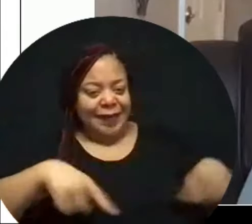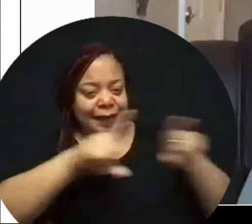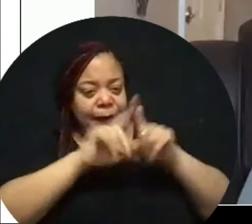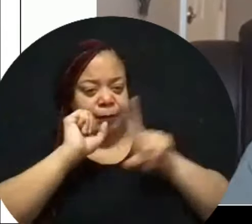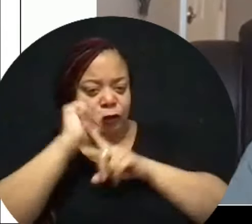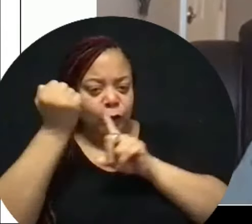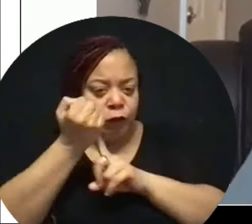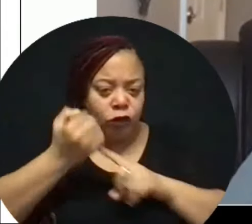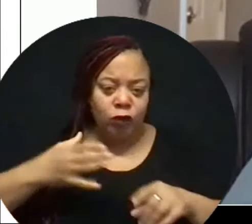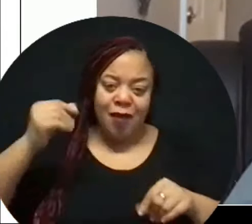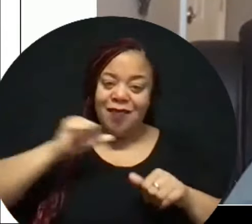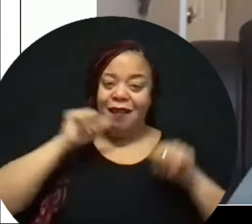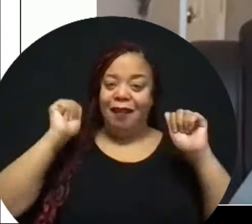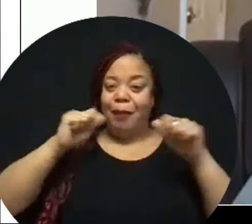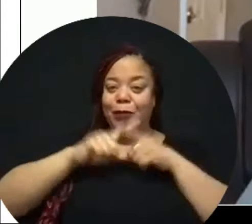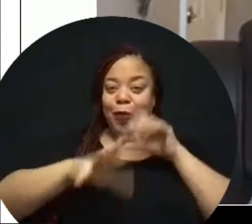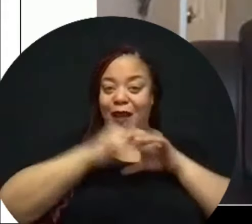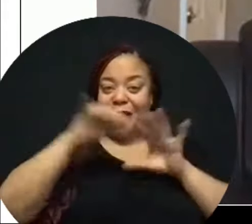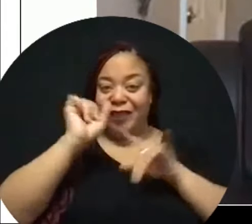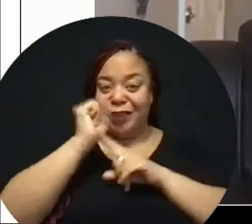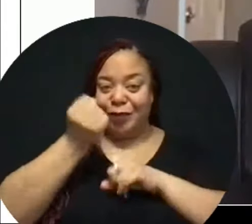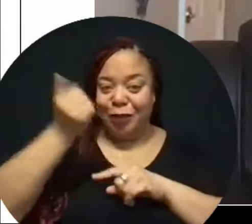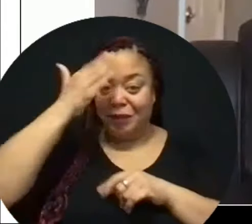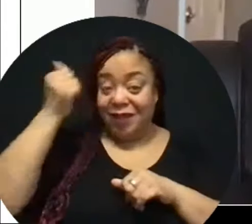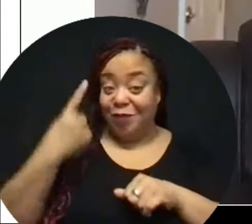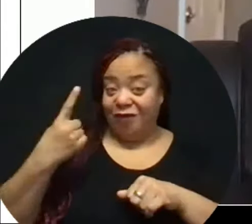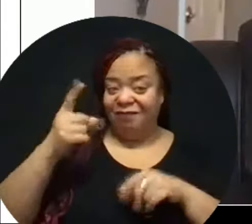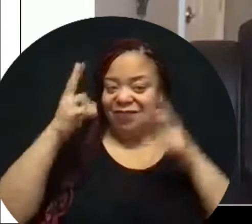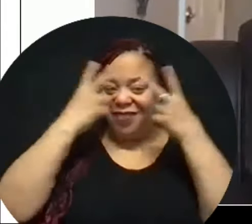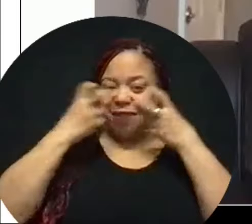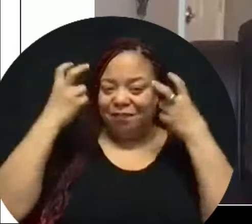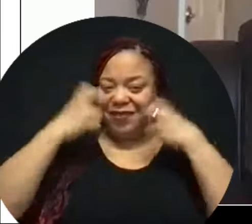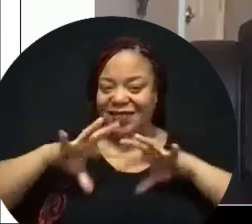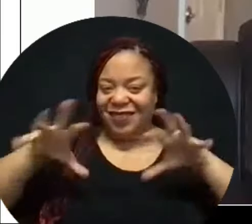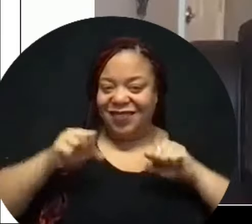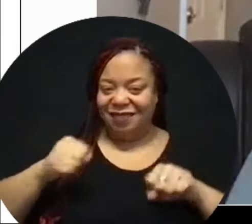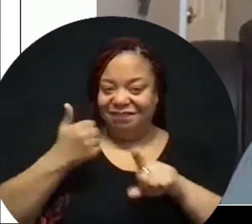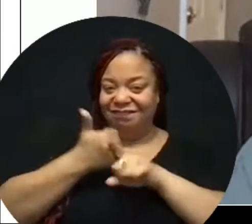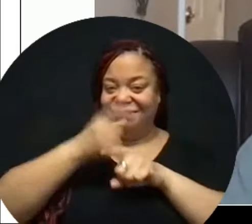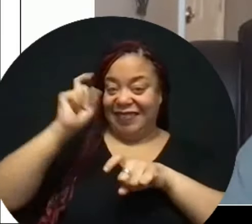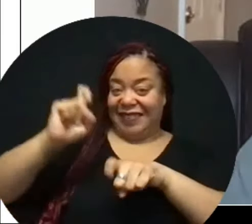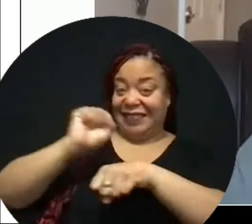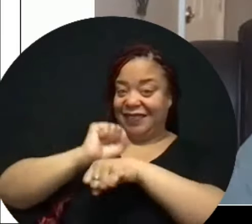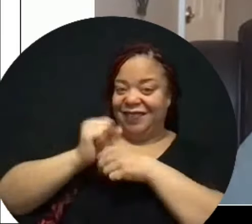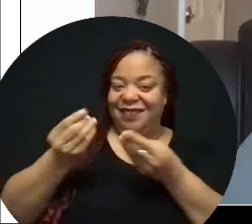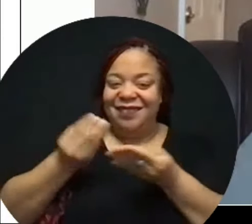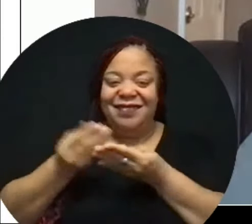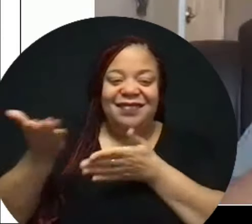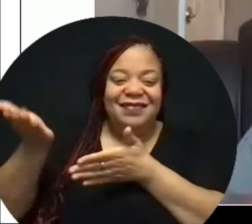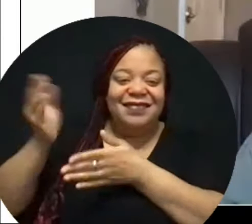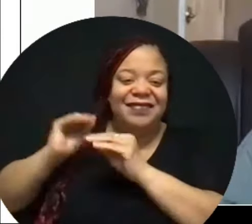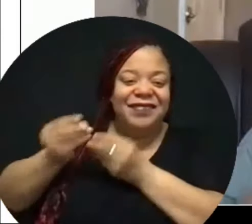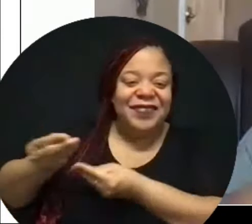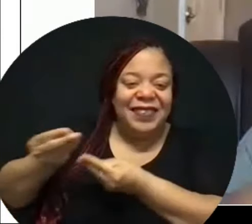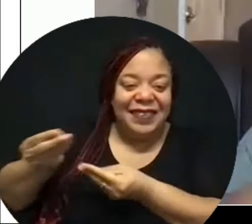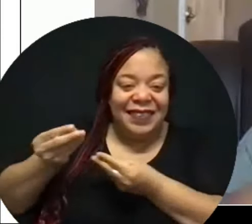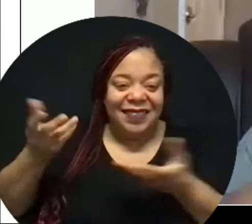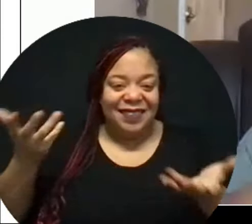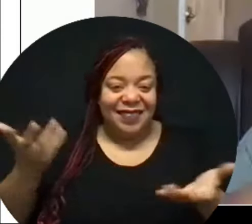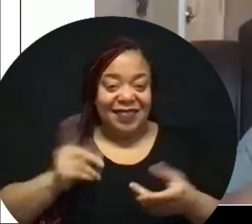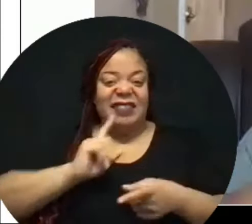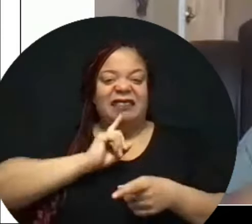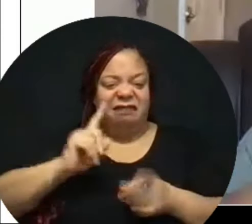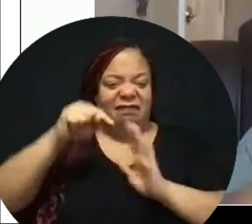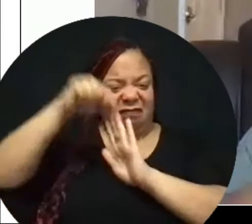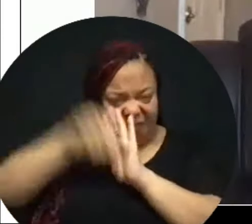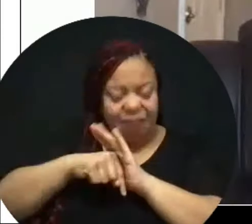also, it needs to make sure that people find their place with society and stay there. And what I mean their place is the place that capitalism has assigned